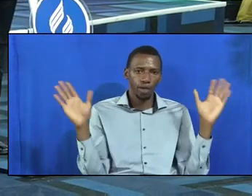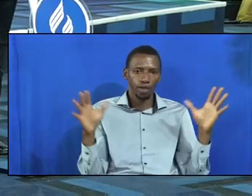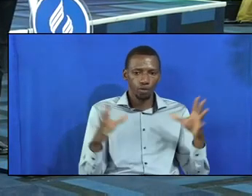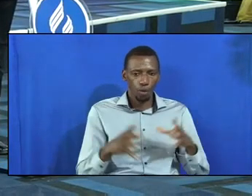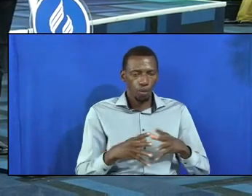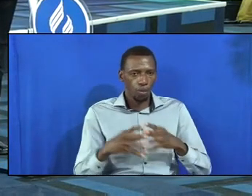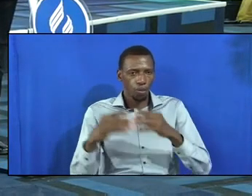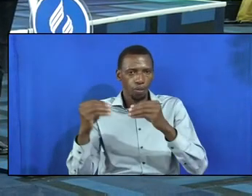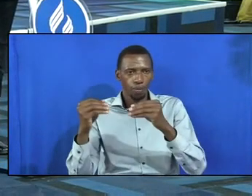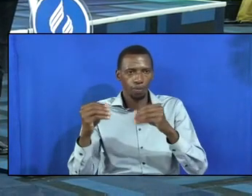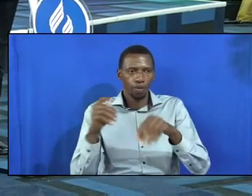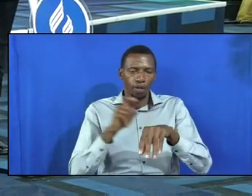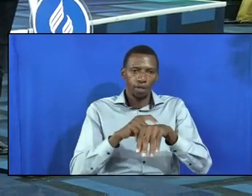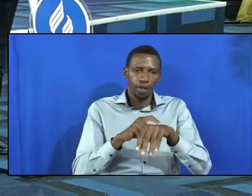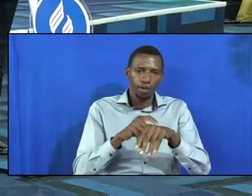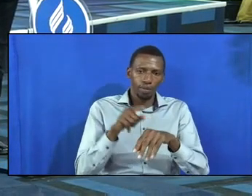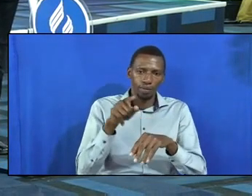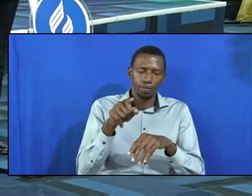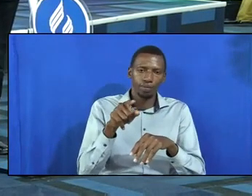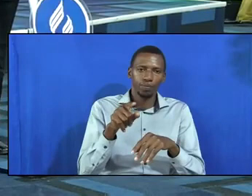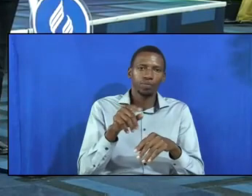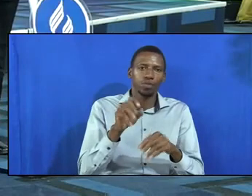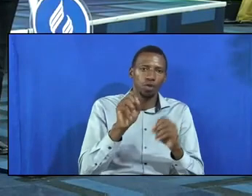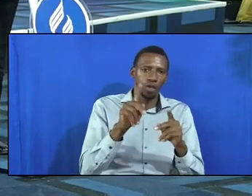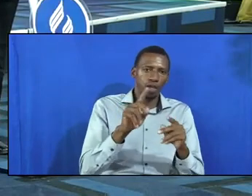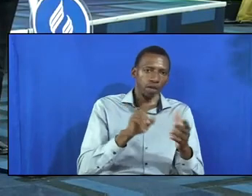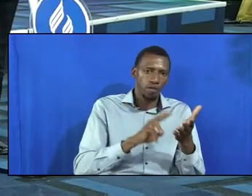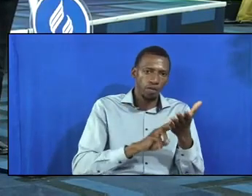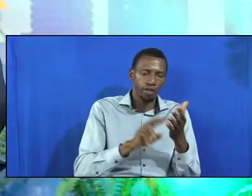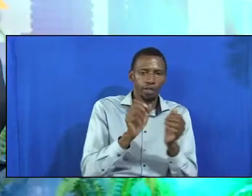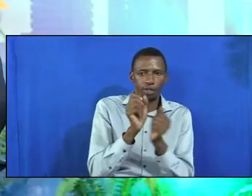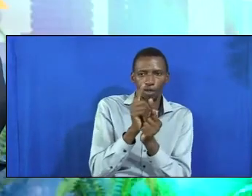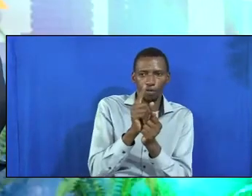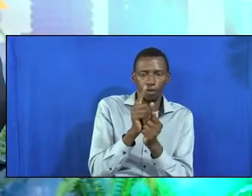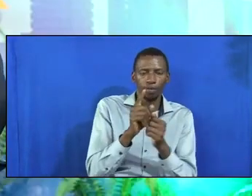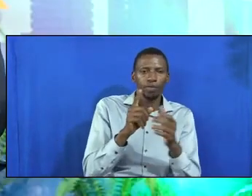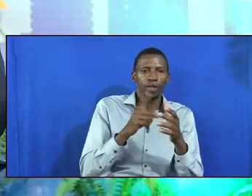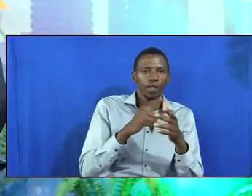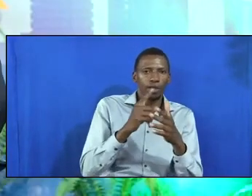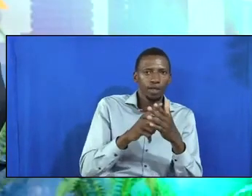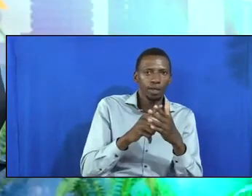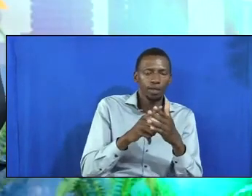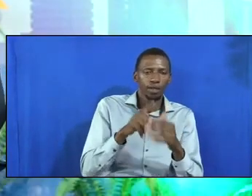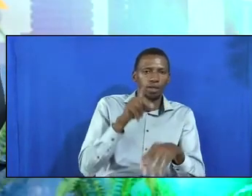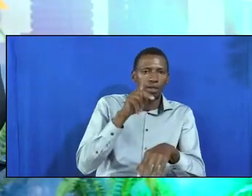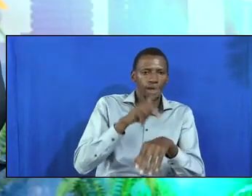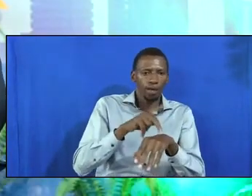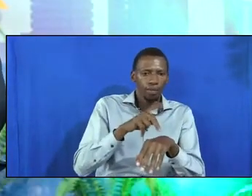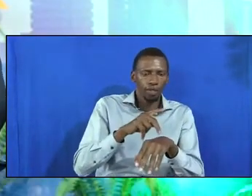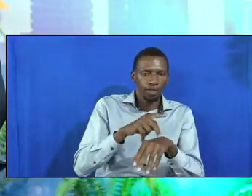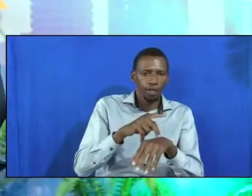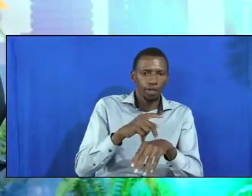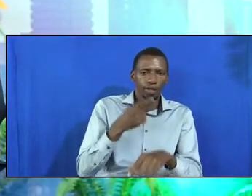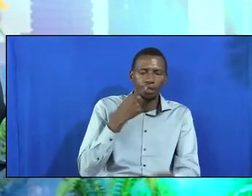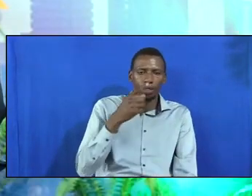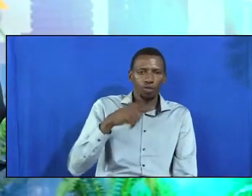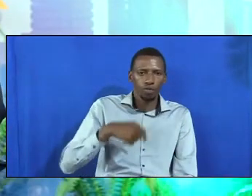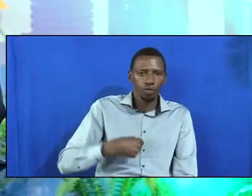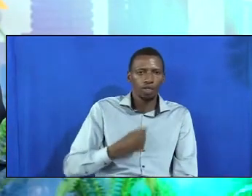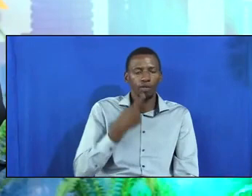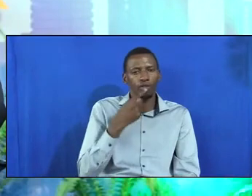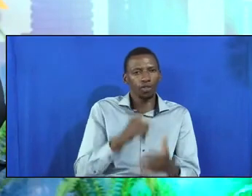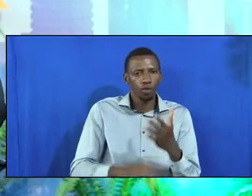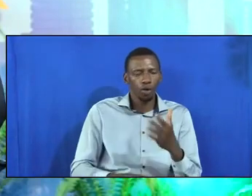When this had dawned on him, okay, verse 11 first. Then Peter came to himself and said, now I